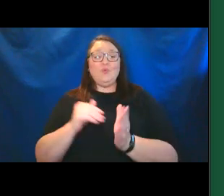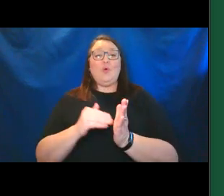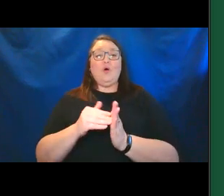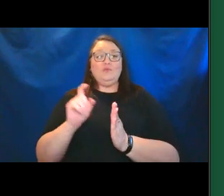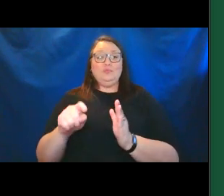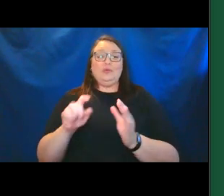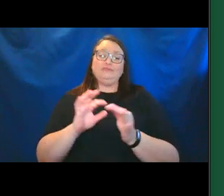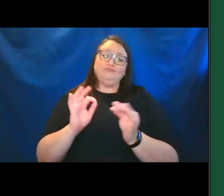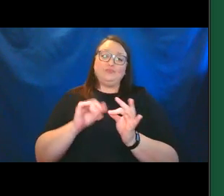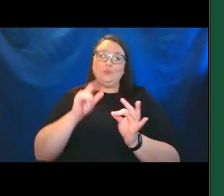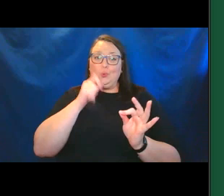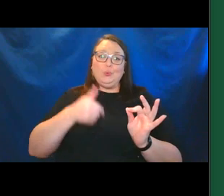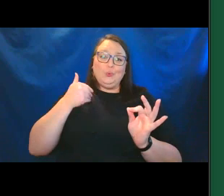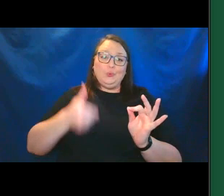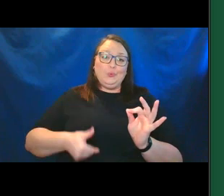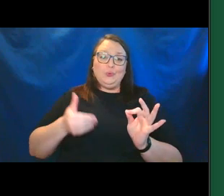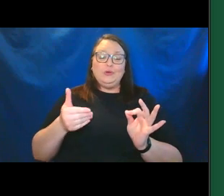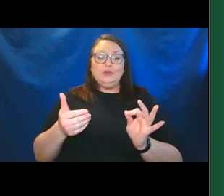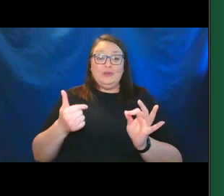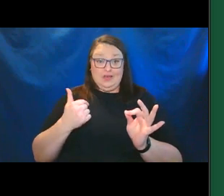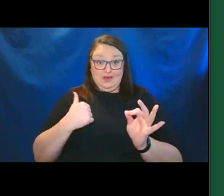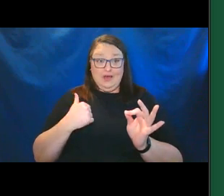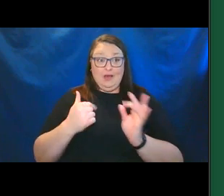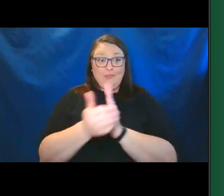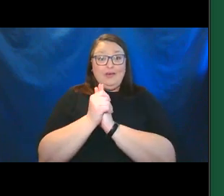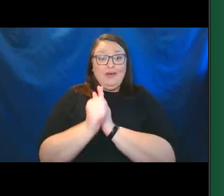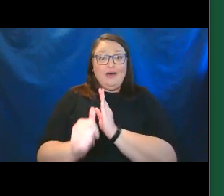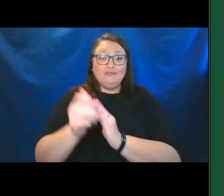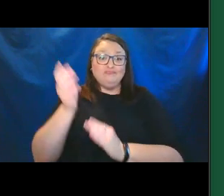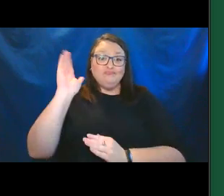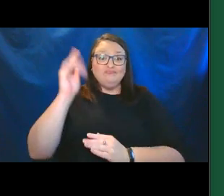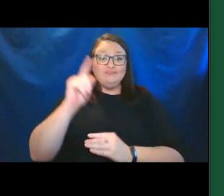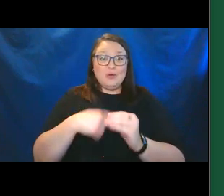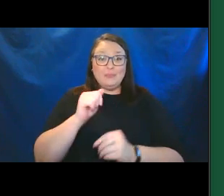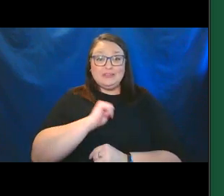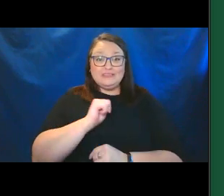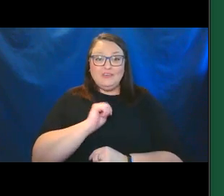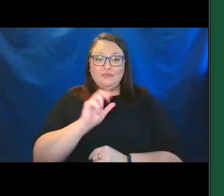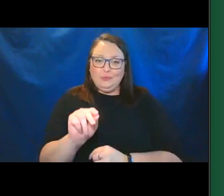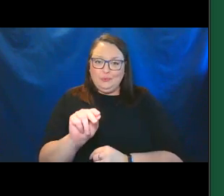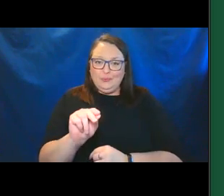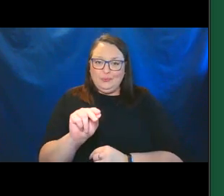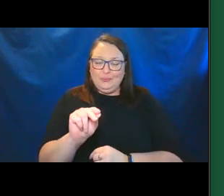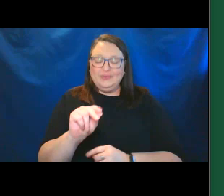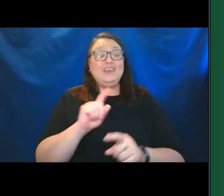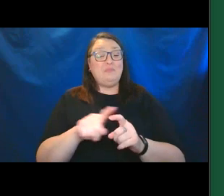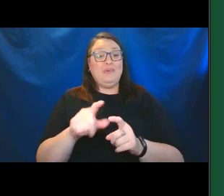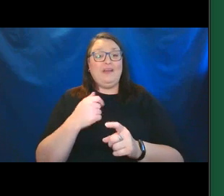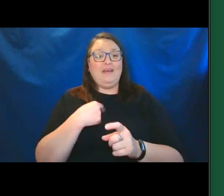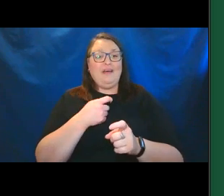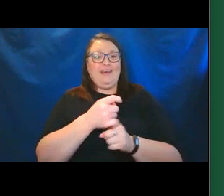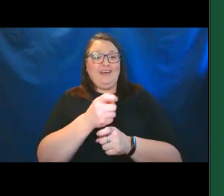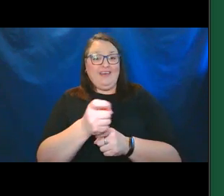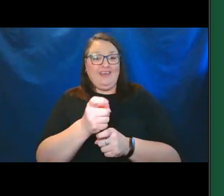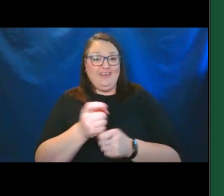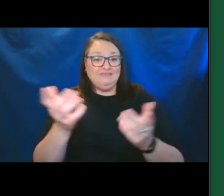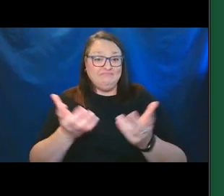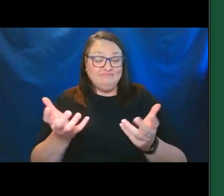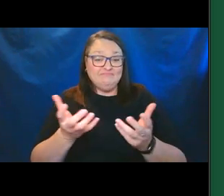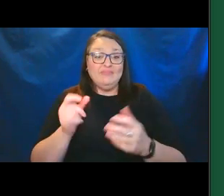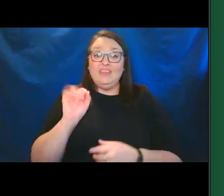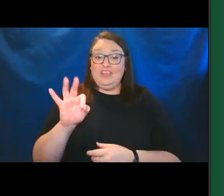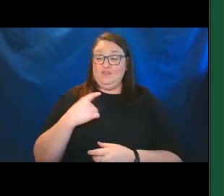bit about yourself, which I am bad at often. However, the joke that I tell our collaborative is that if you would